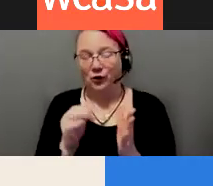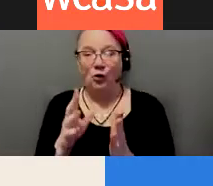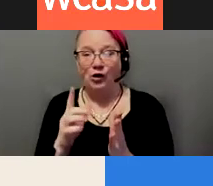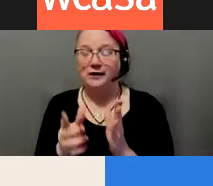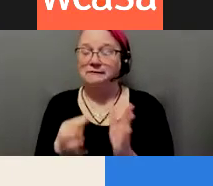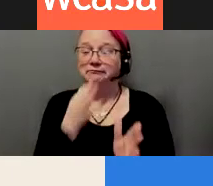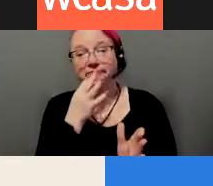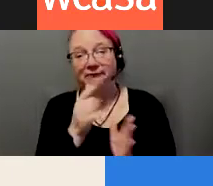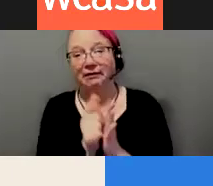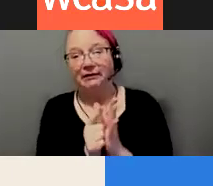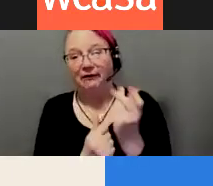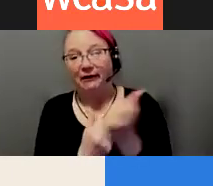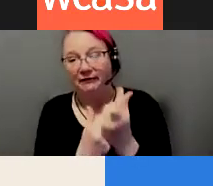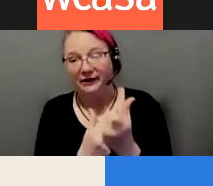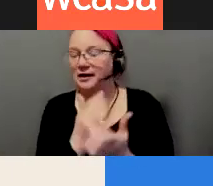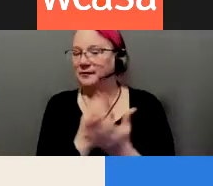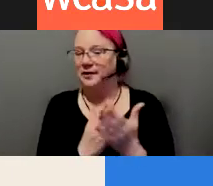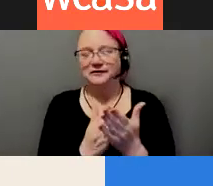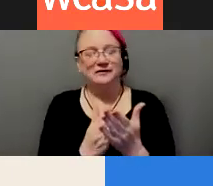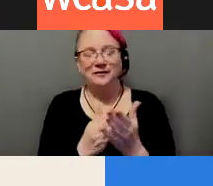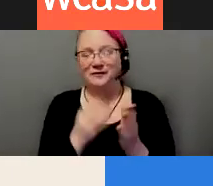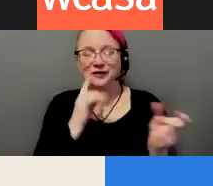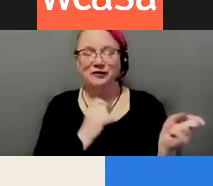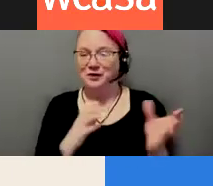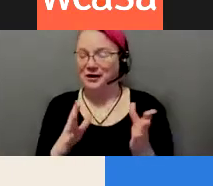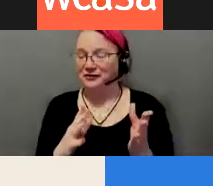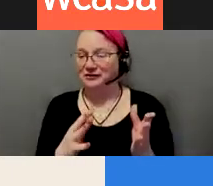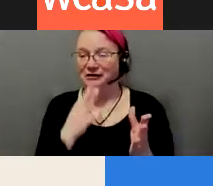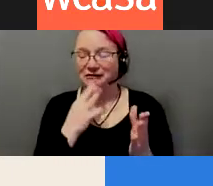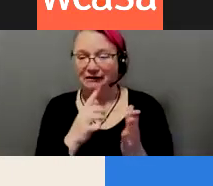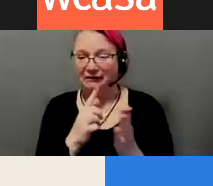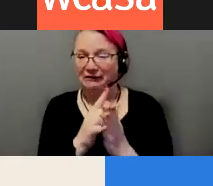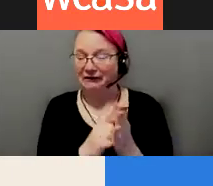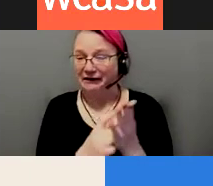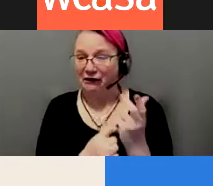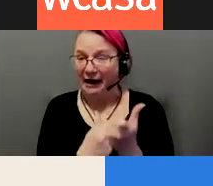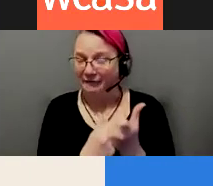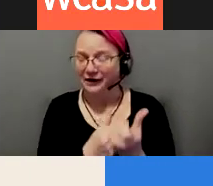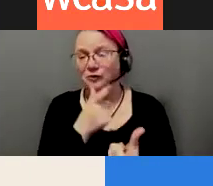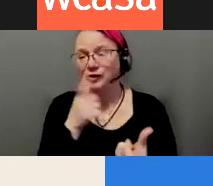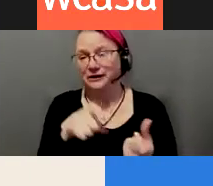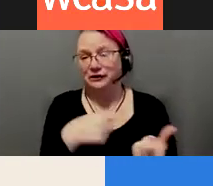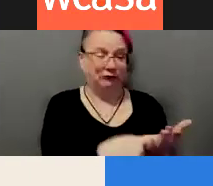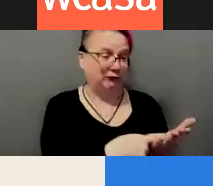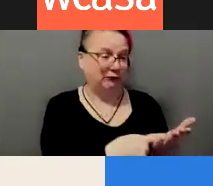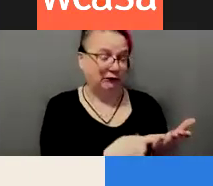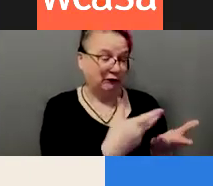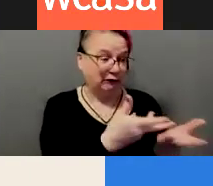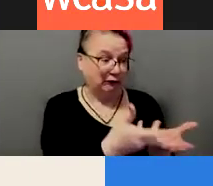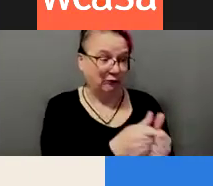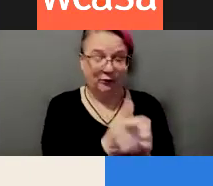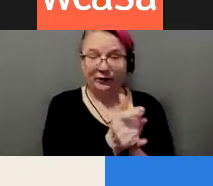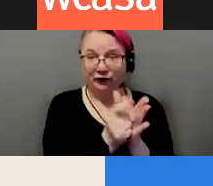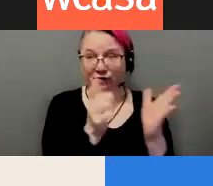advocate. But for some of these strategies, even a very skilled legal advocate is going to want to consult an attorney. I'll do my best to answer